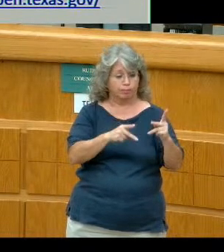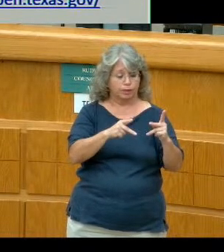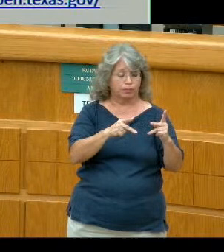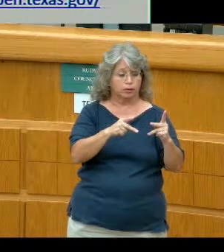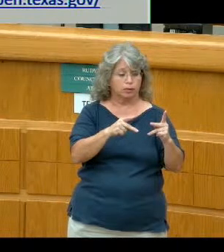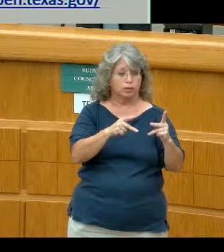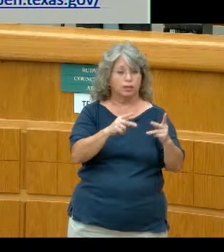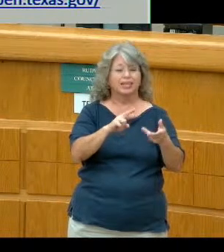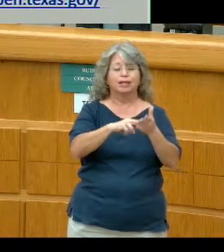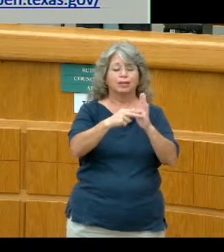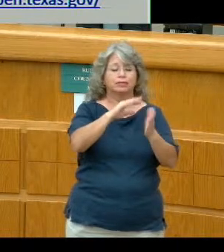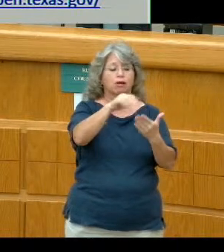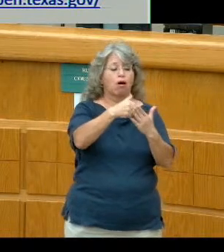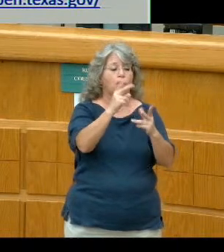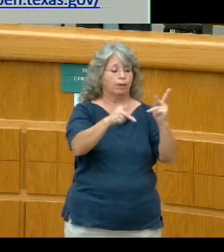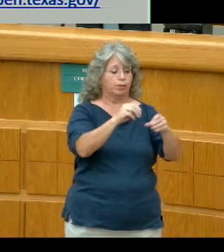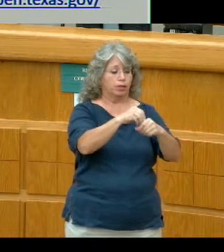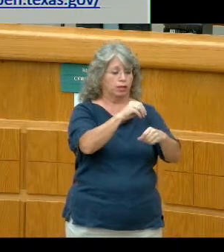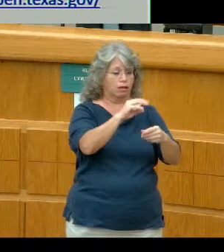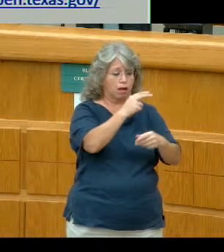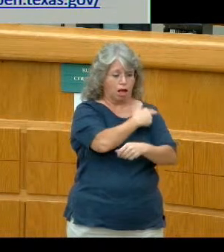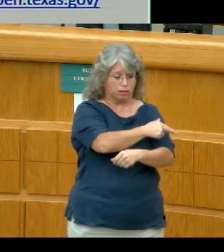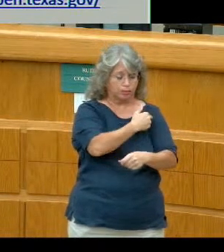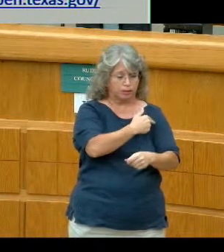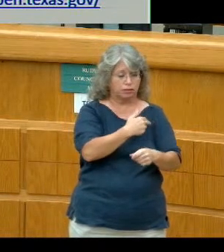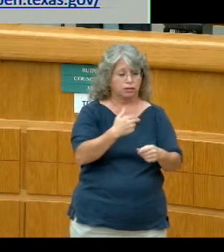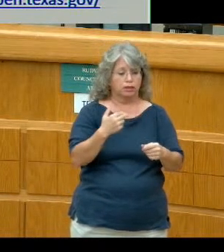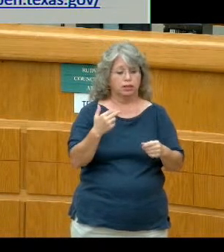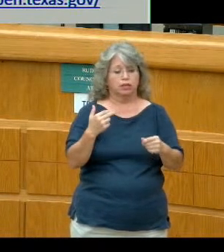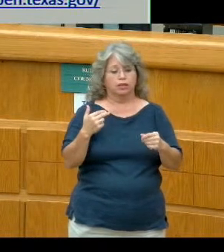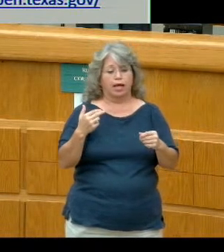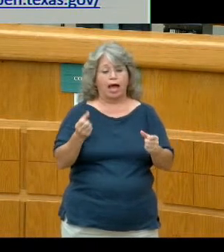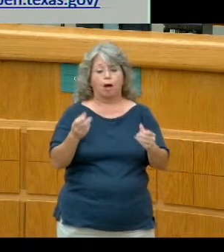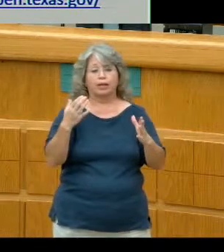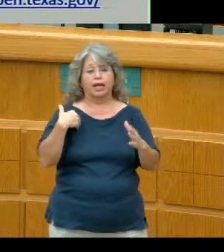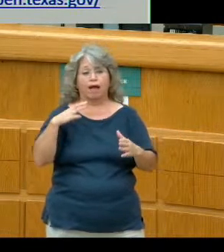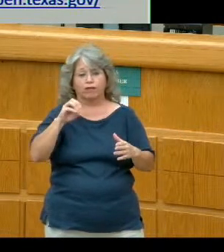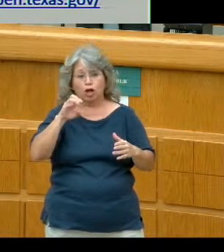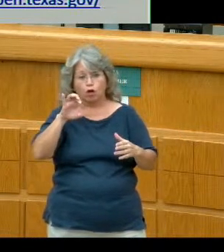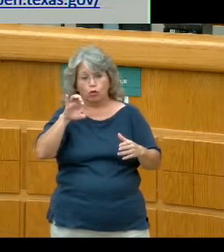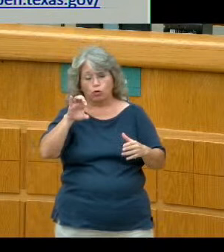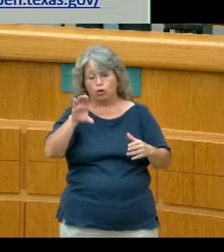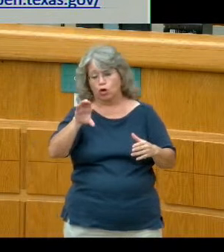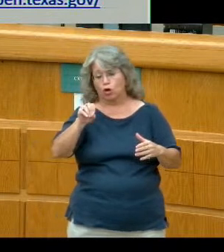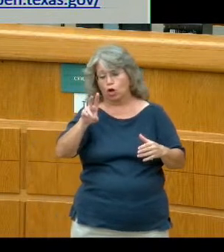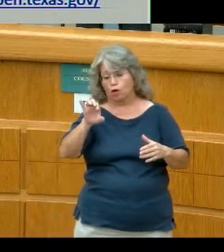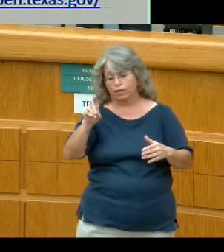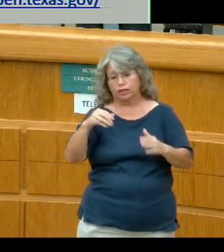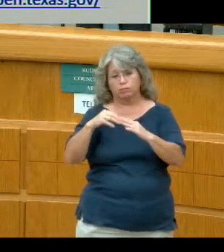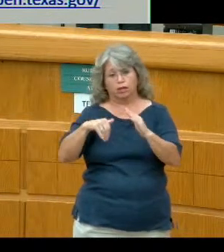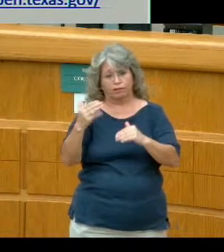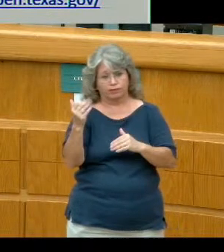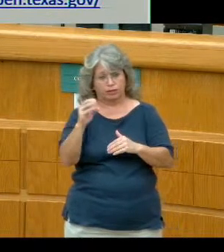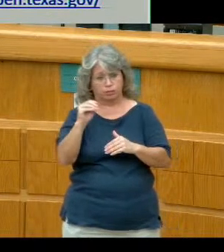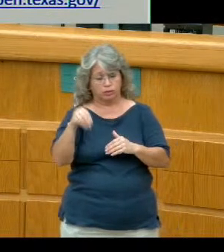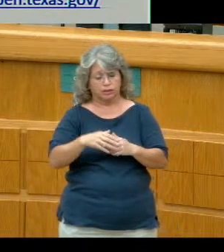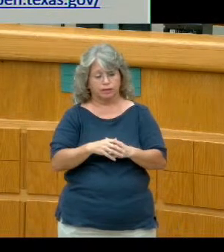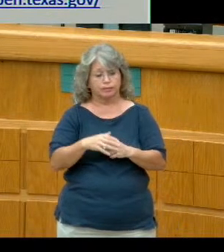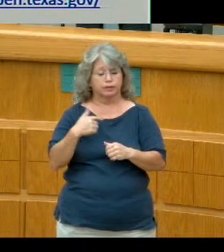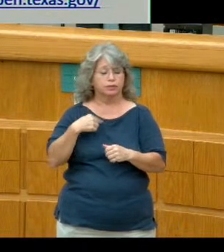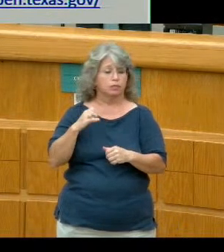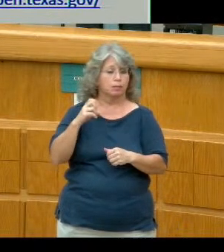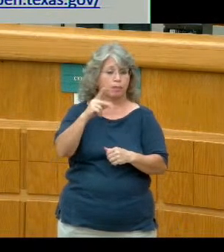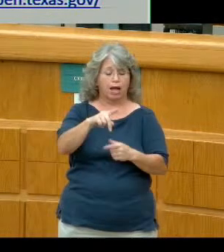hospital being COVID positive for the last 7 days. We've gone to 75% occupancy for gyms, for manufacturers, for offices,